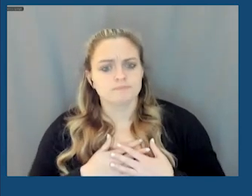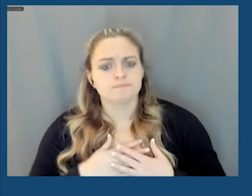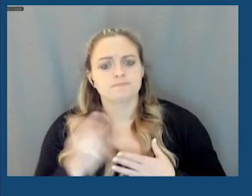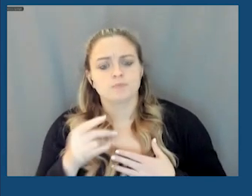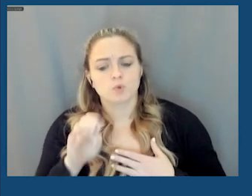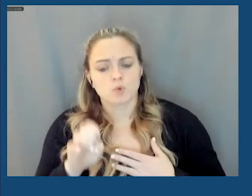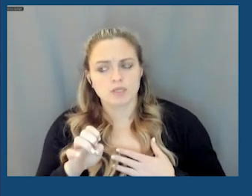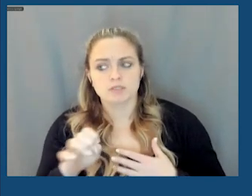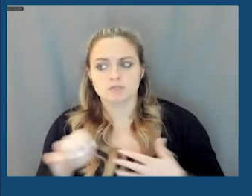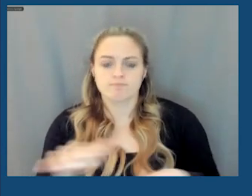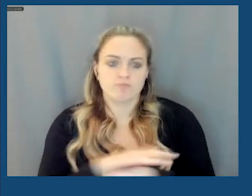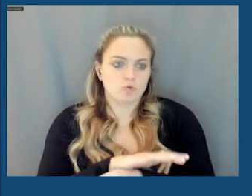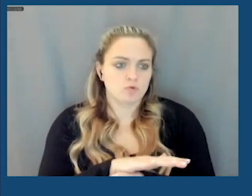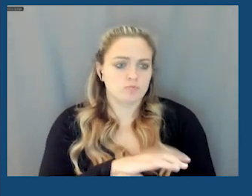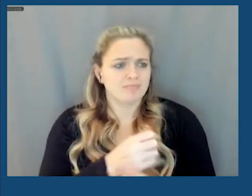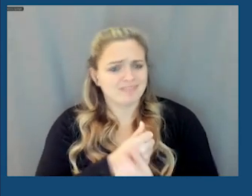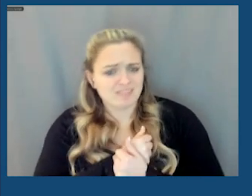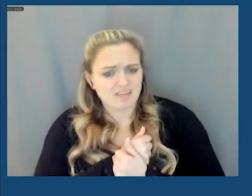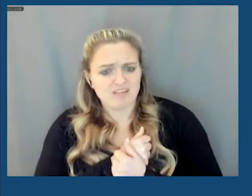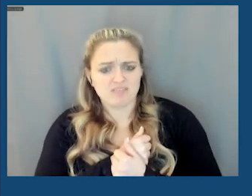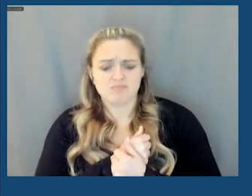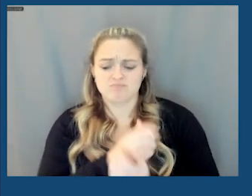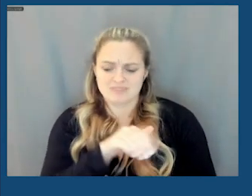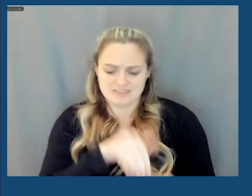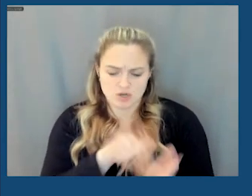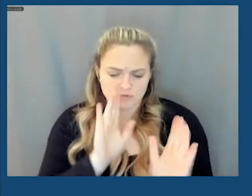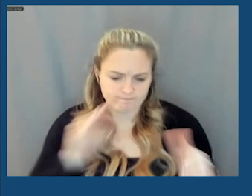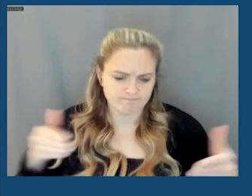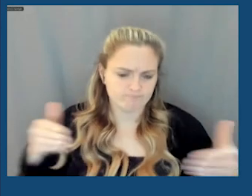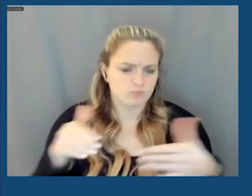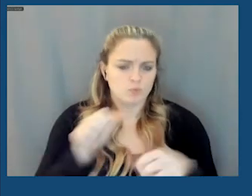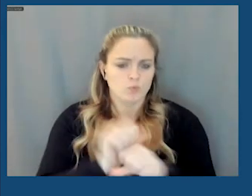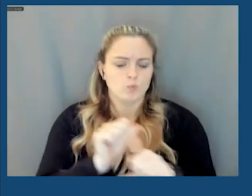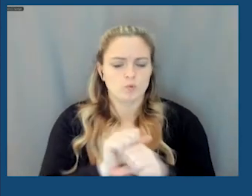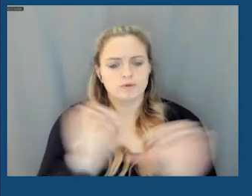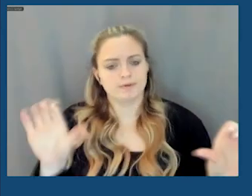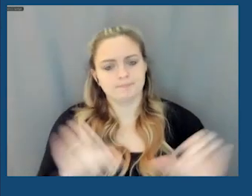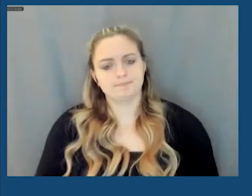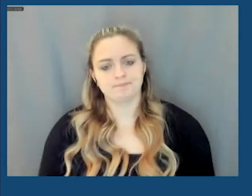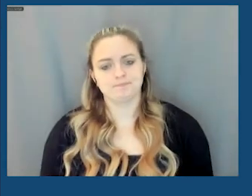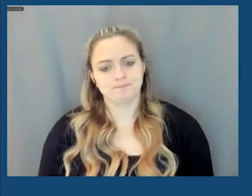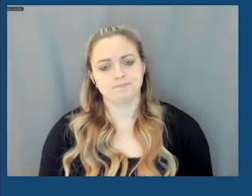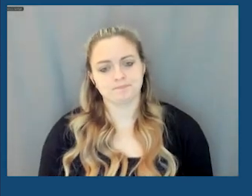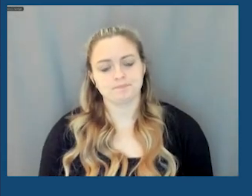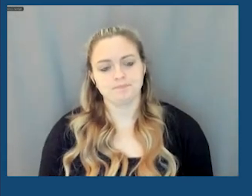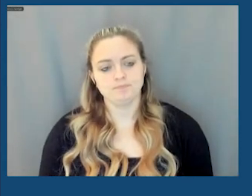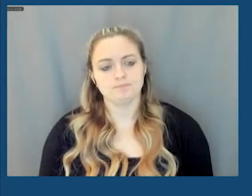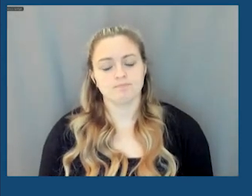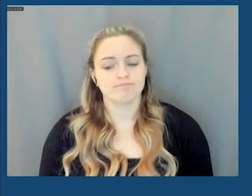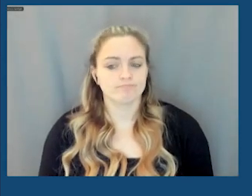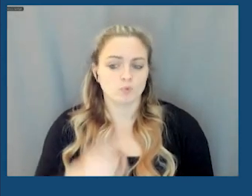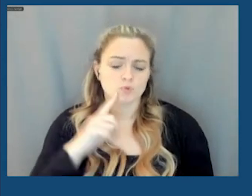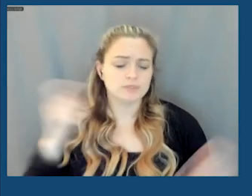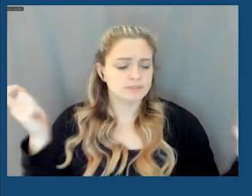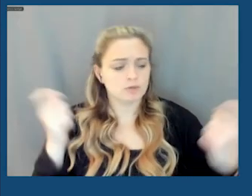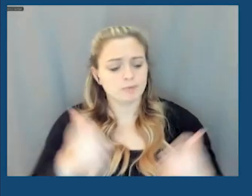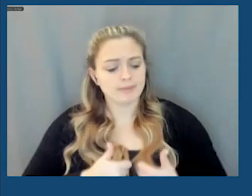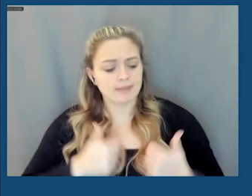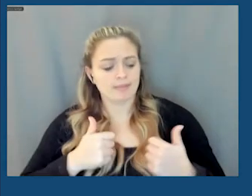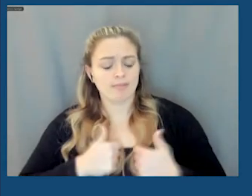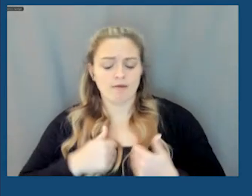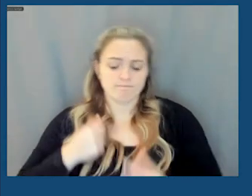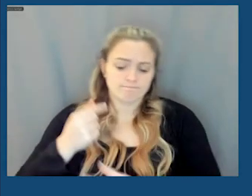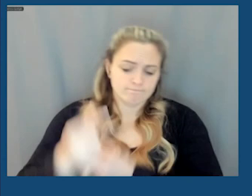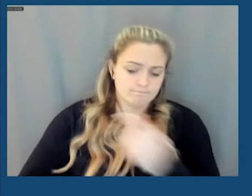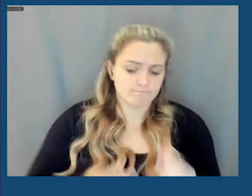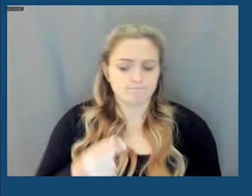abundance, and where love is at the center of the work being done. We just celebrated the life and legacy of the great Dr.